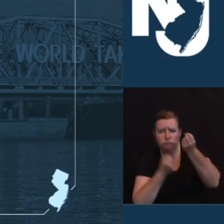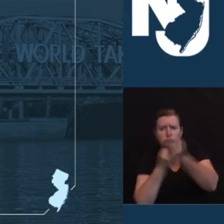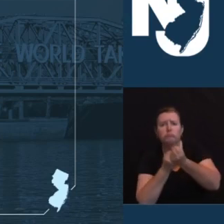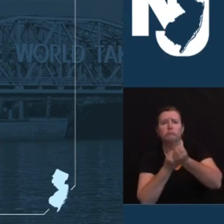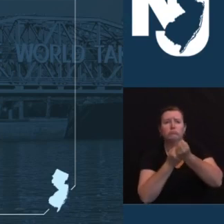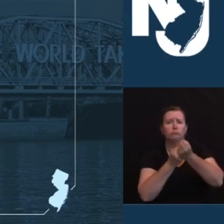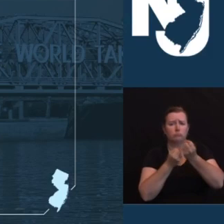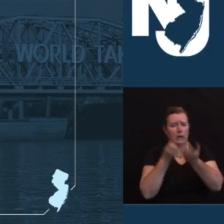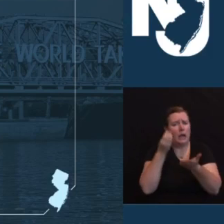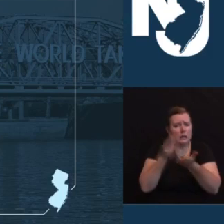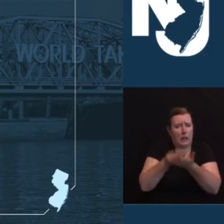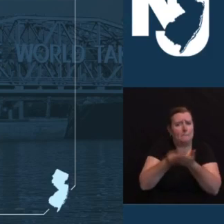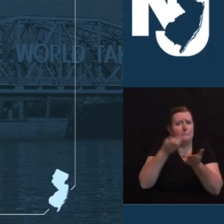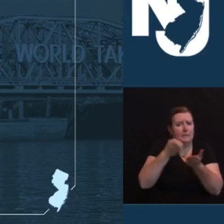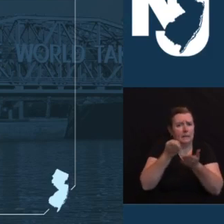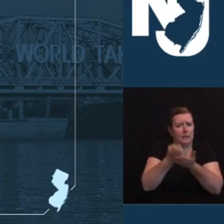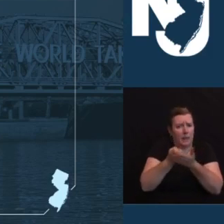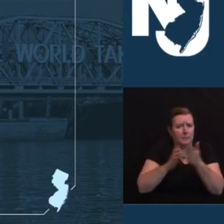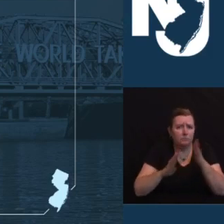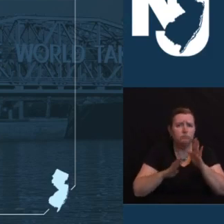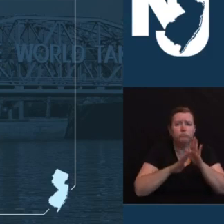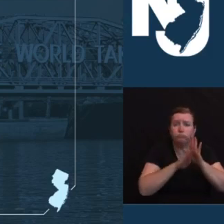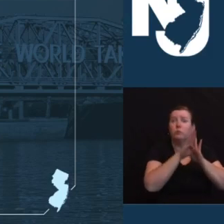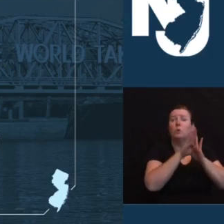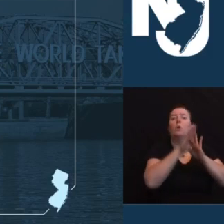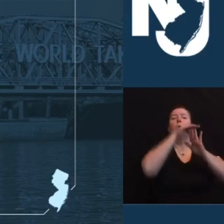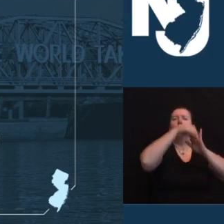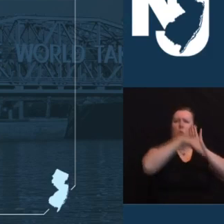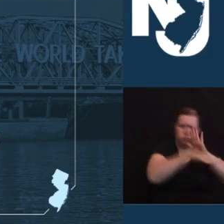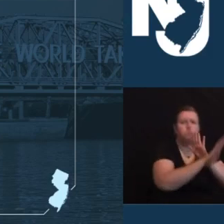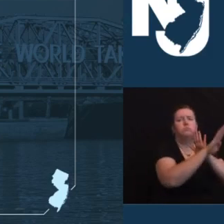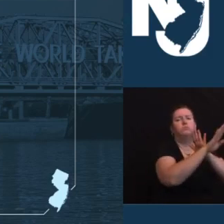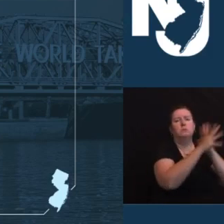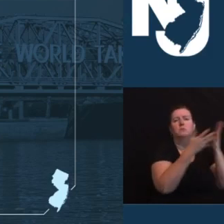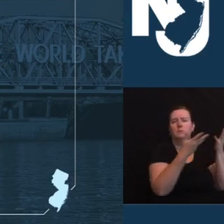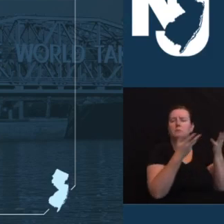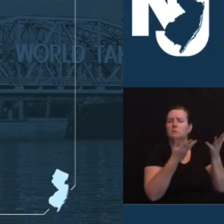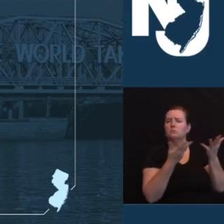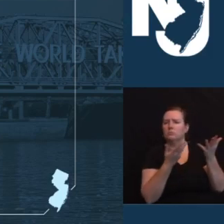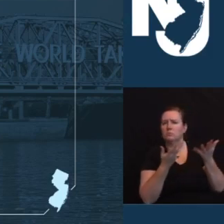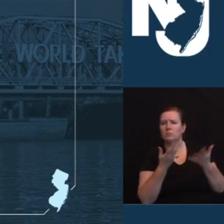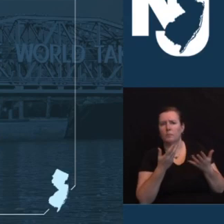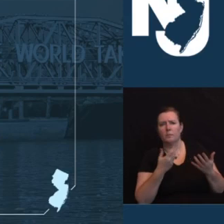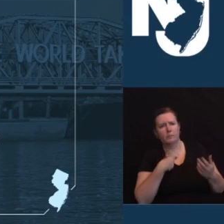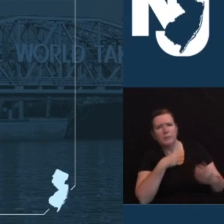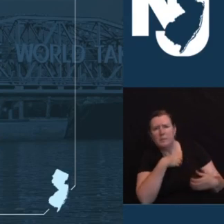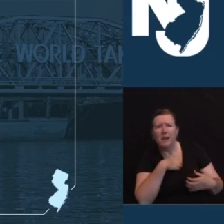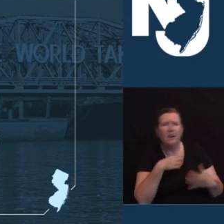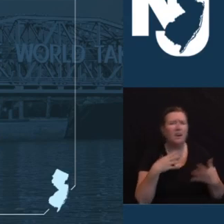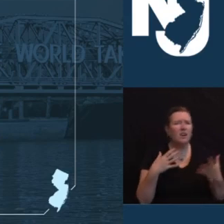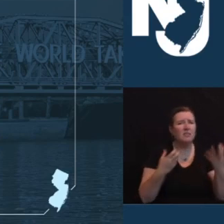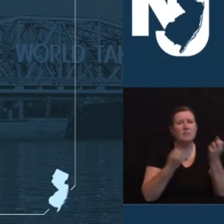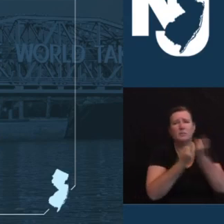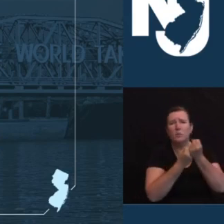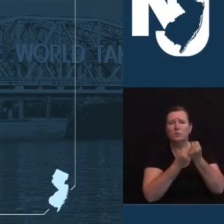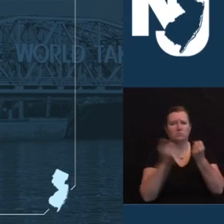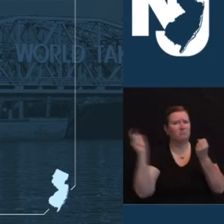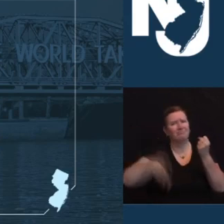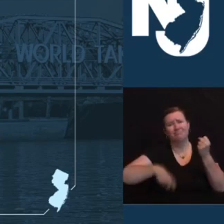fall that we were all in. But we said 6 months ago, we started saying, this needs to keep going. We need a bridge. We're going to